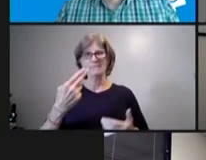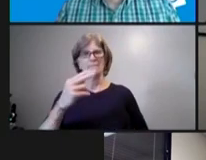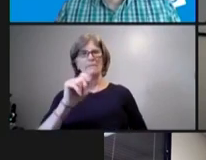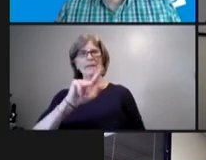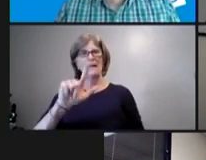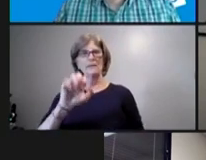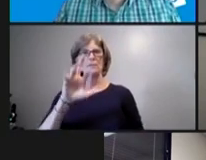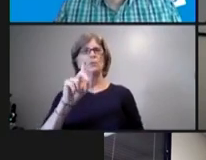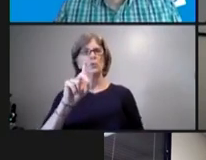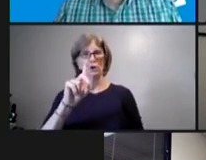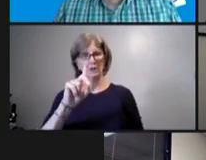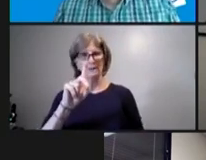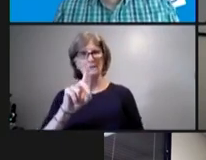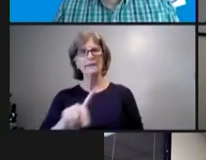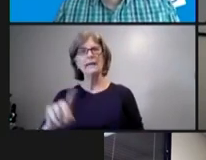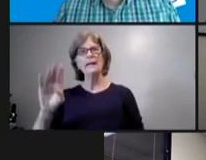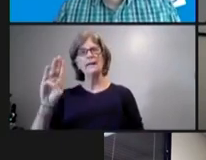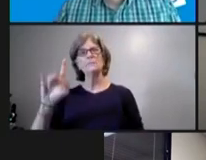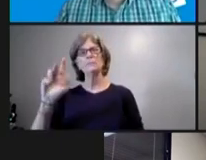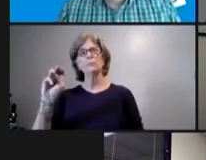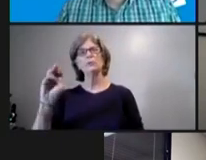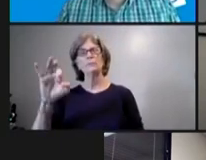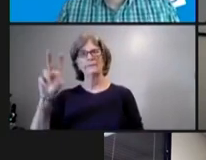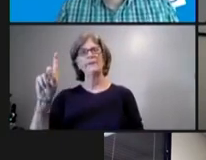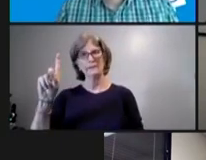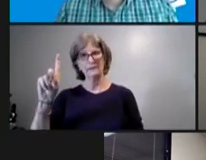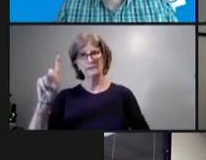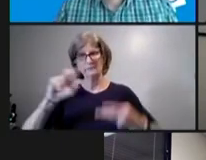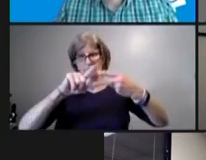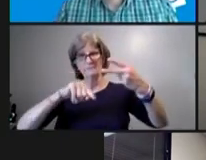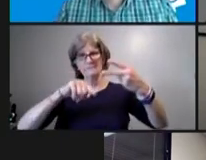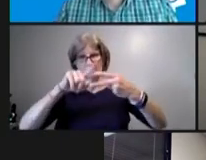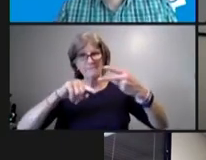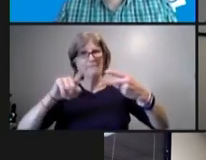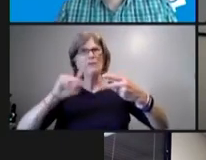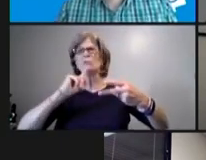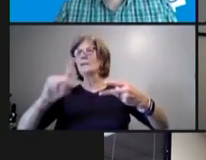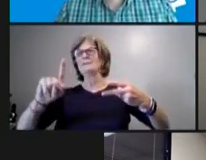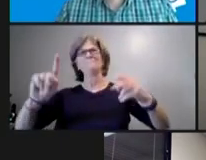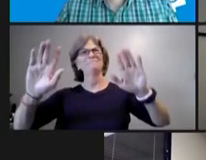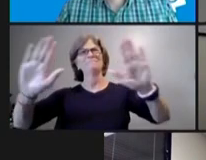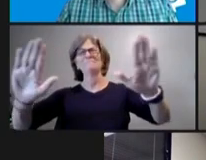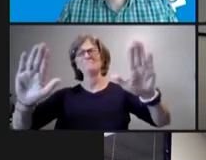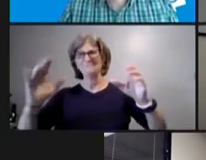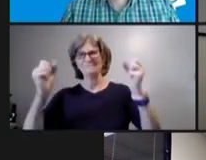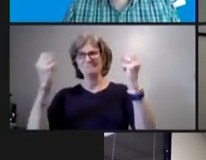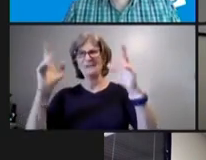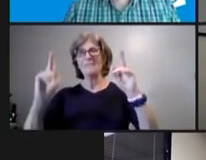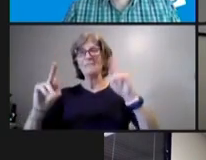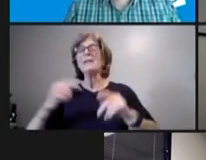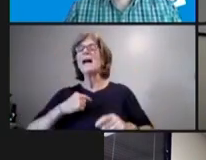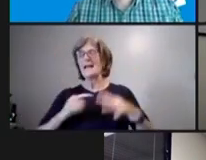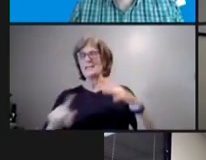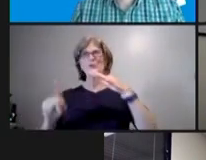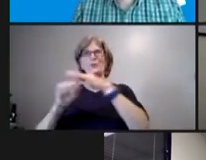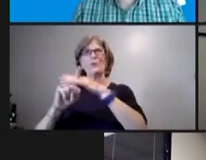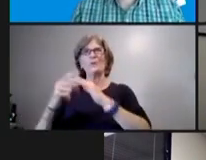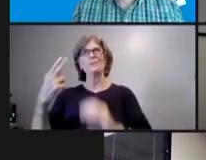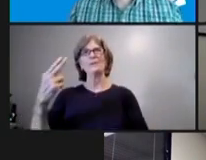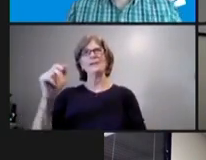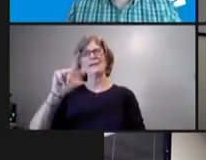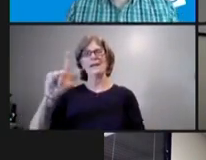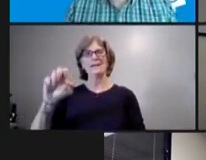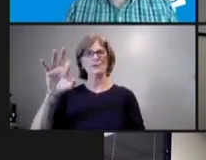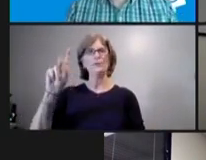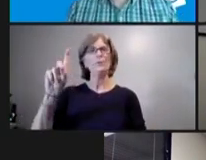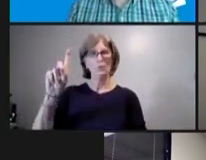Initiative, and we had one at the Bloomfield Garfield Corporation. They both went really well. There was a lot of input. I was at the Hazelwood Initiative one.